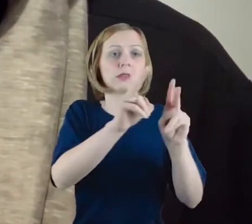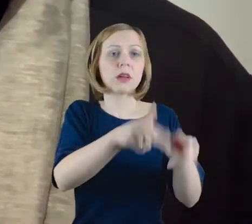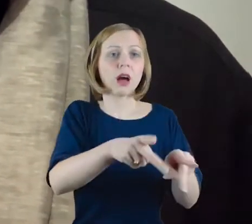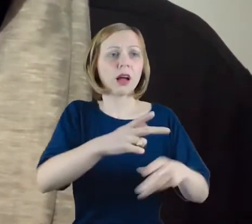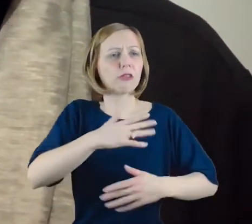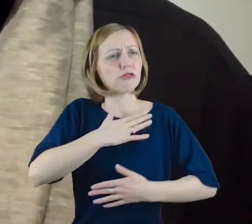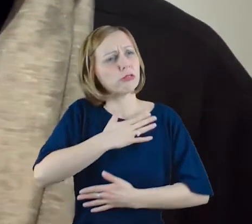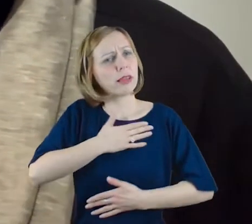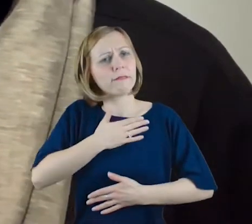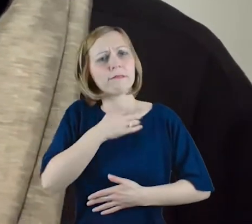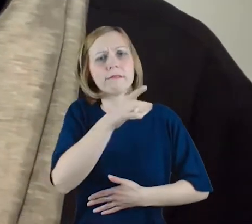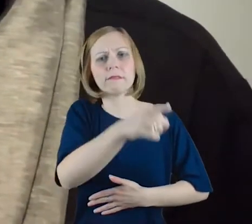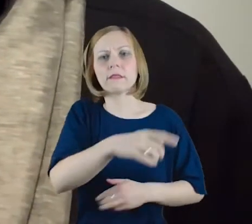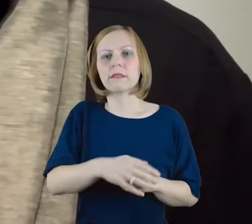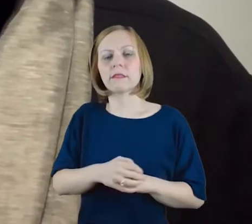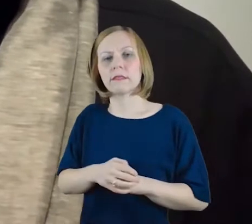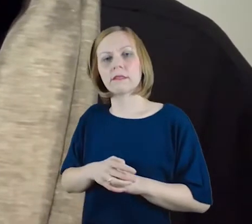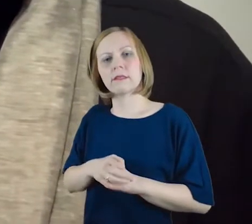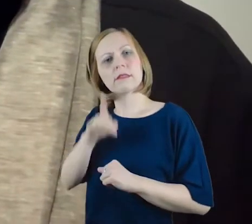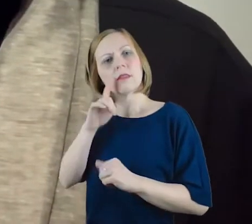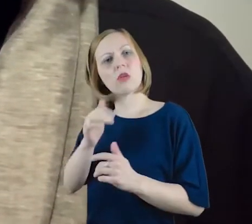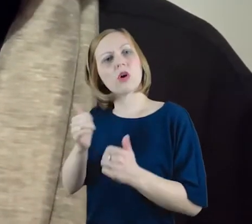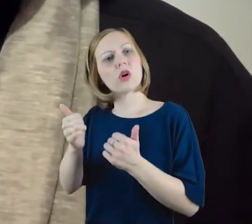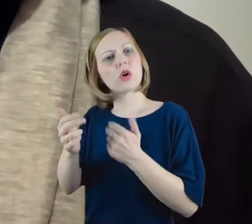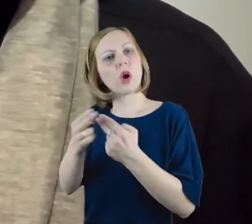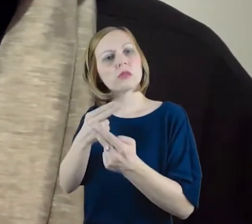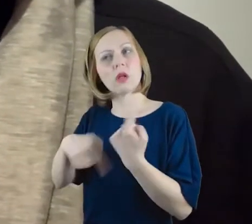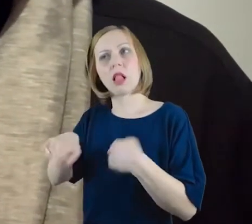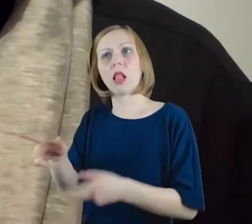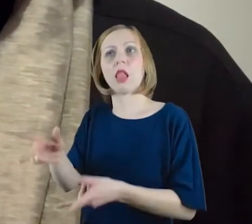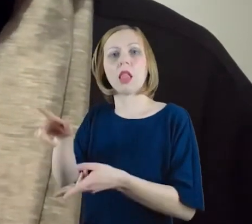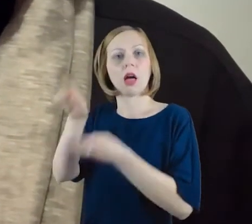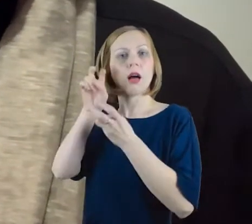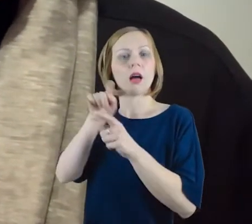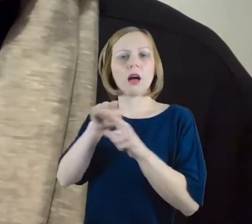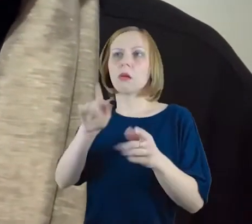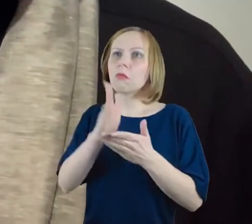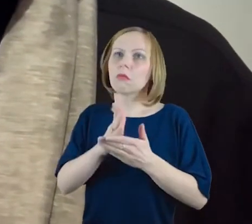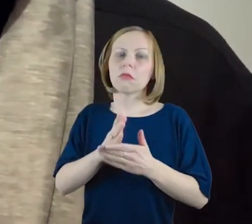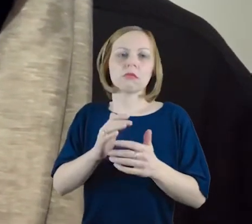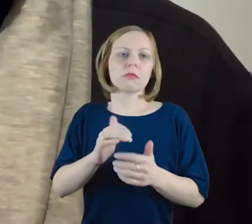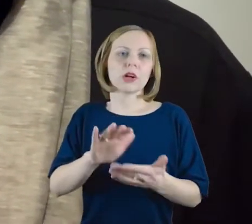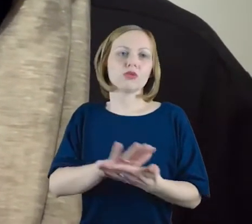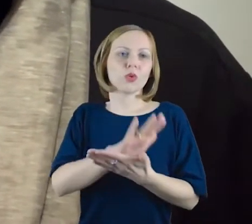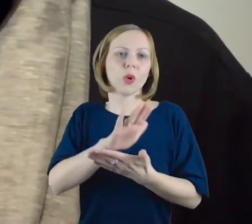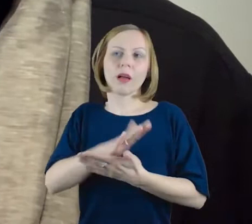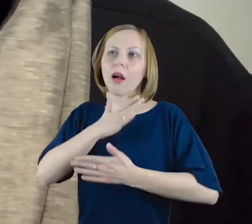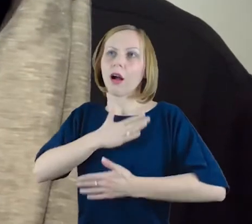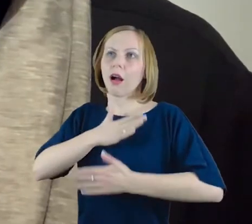And I believe that in the gospel we're about to hear, there are tidings of comfort and joy that each of us